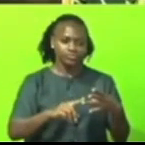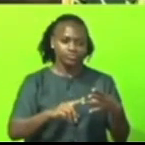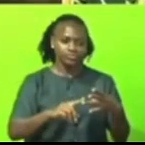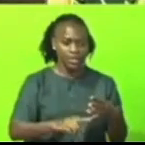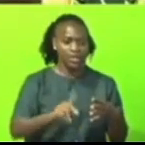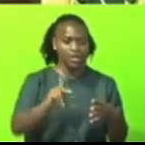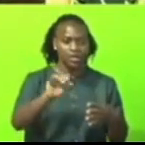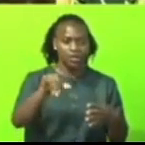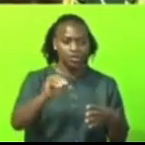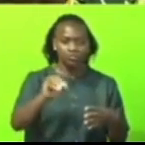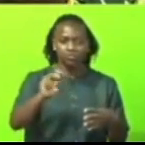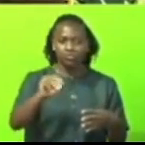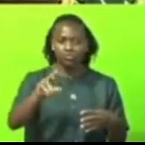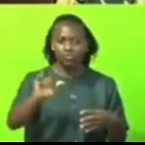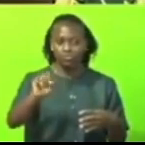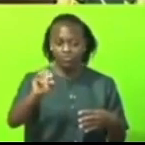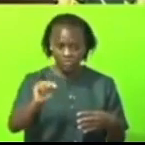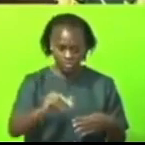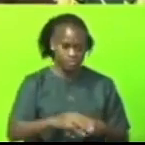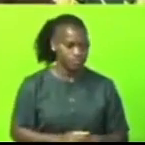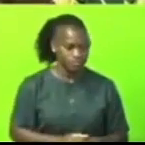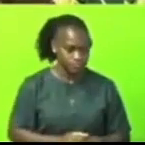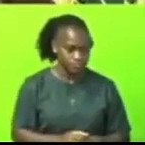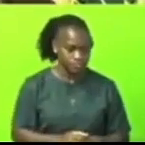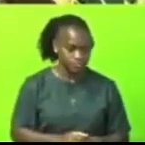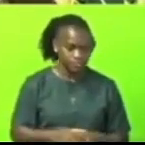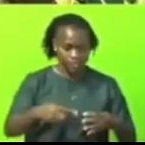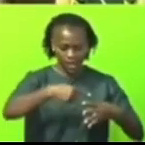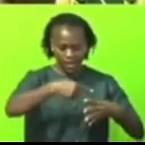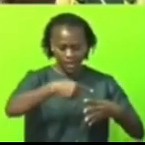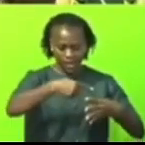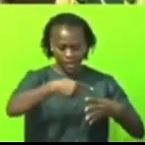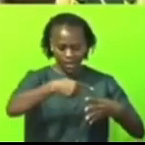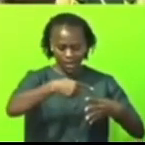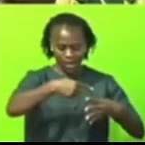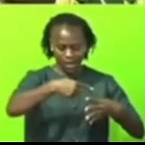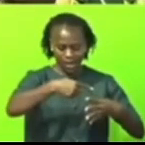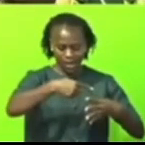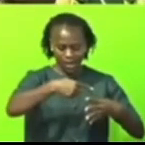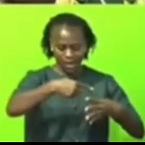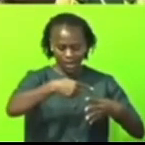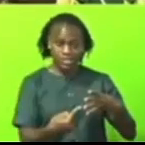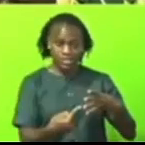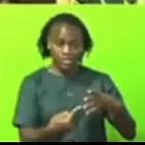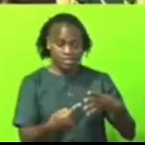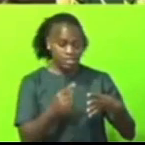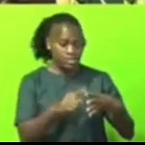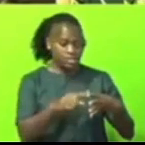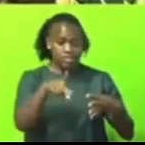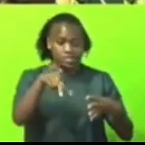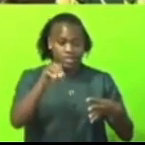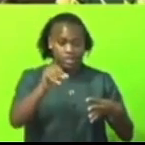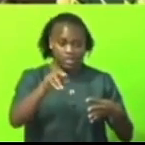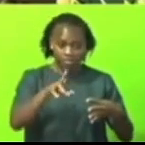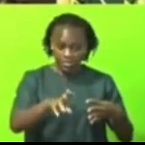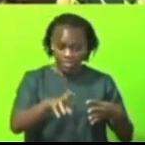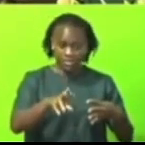Speaker on the basis of this fact this this persons namely honorable Peter quaka